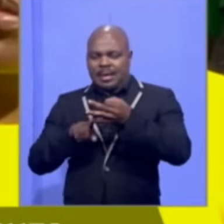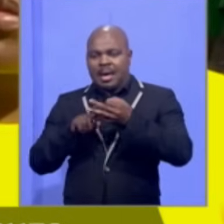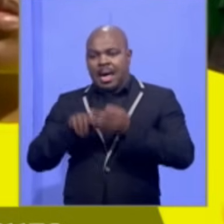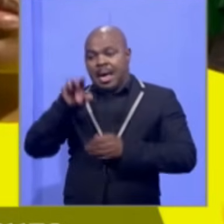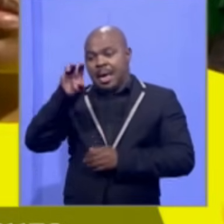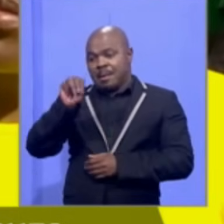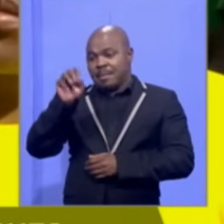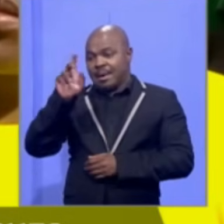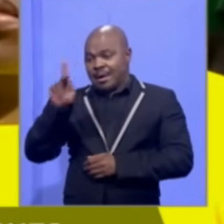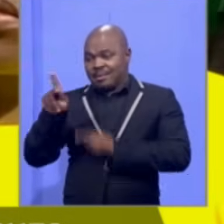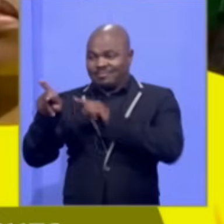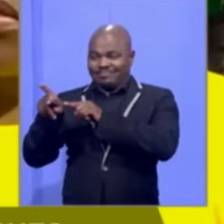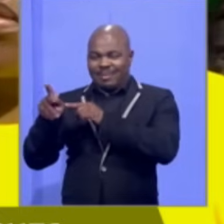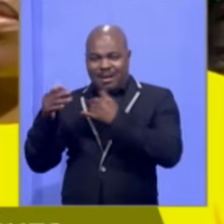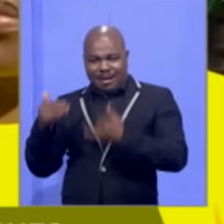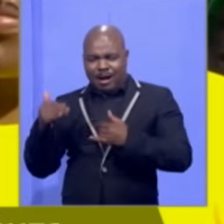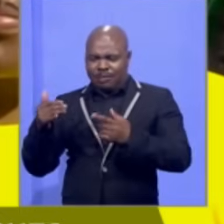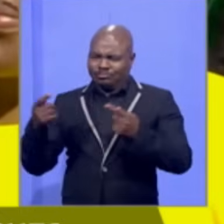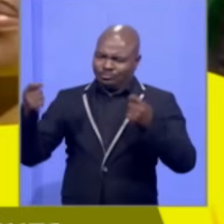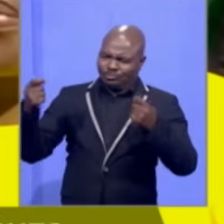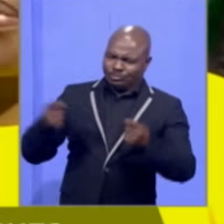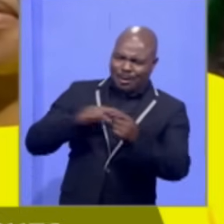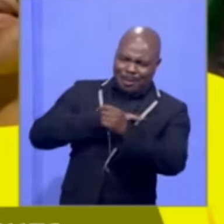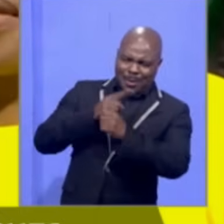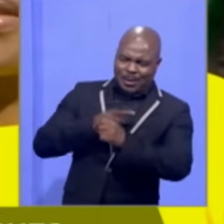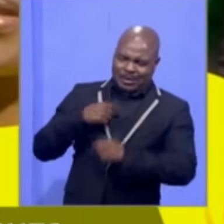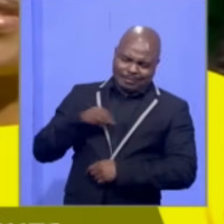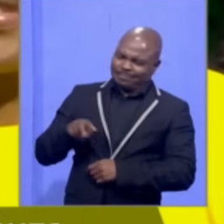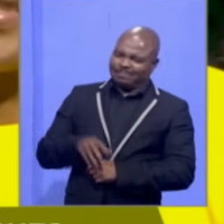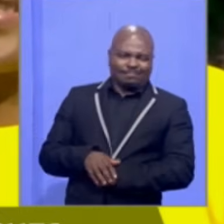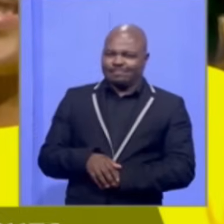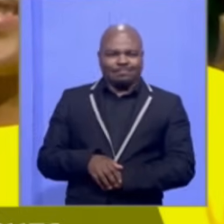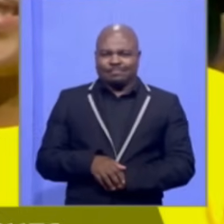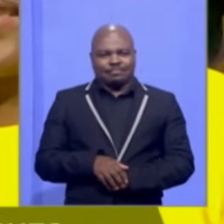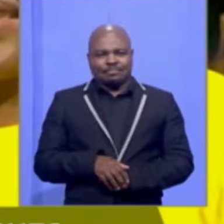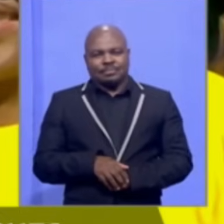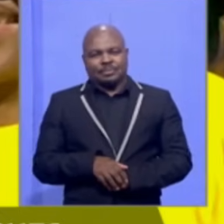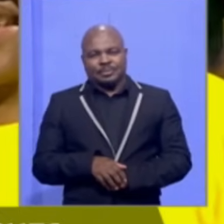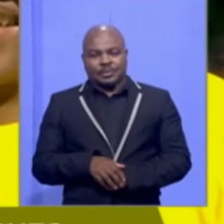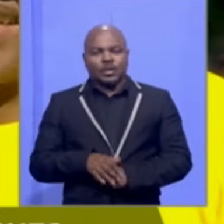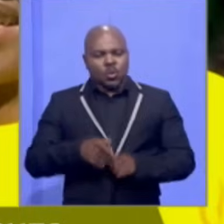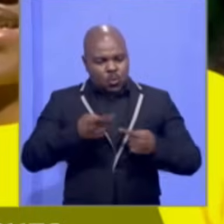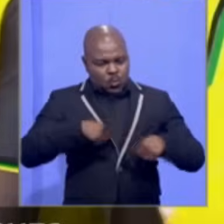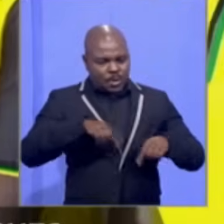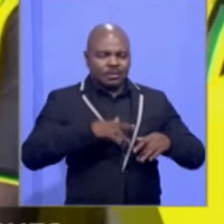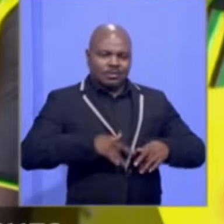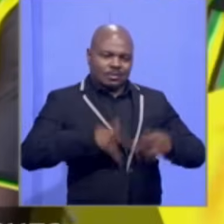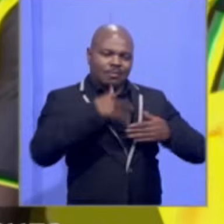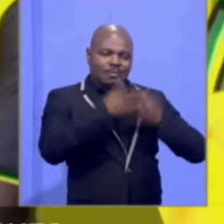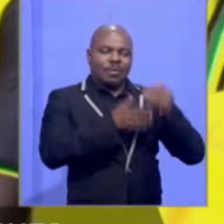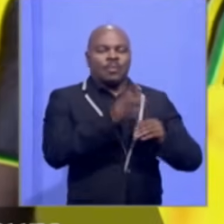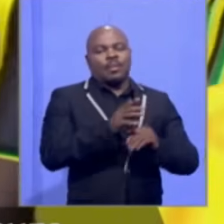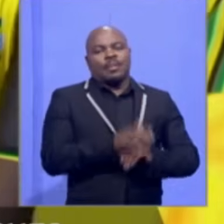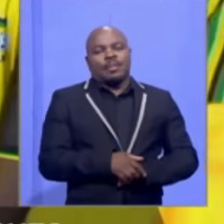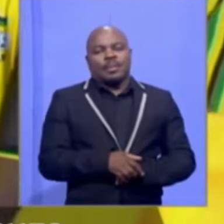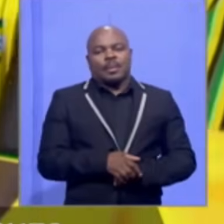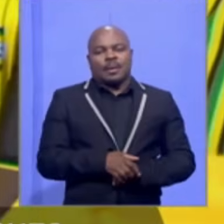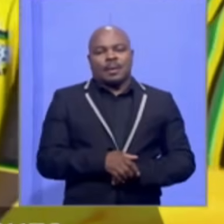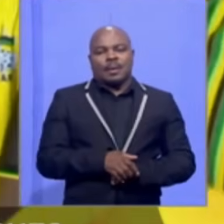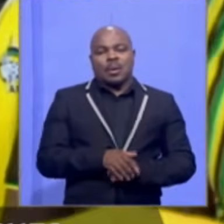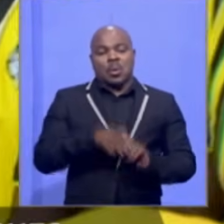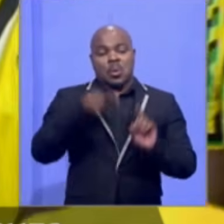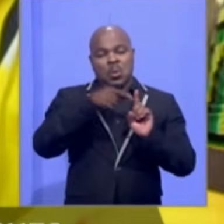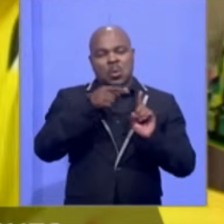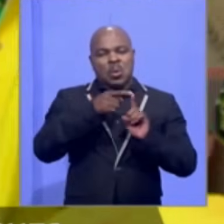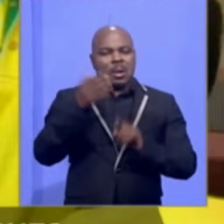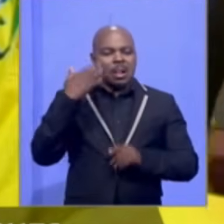MK, not really formidable in my take. We will survive this one. Mabuza o ntse a le